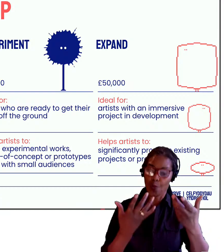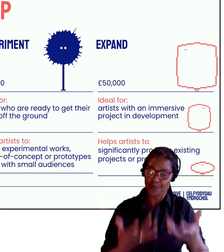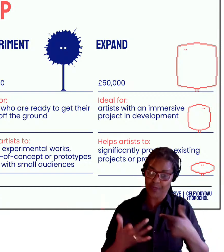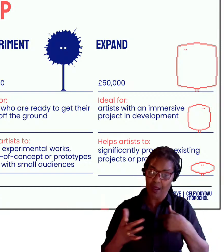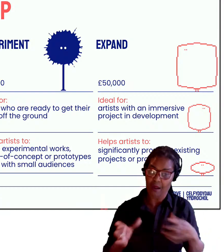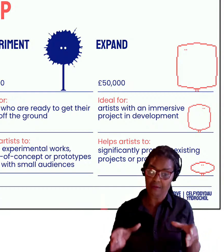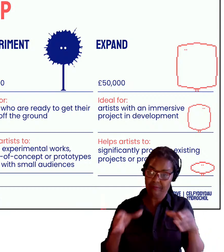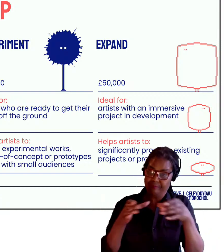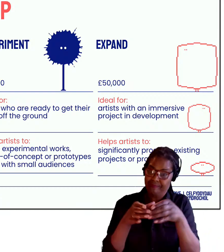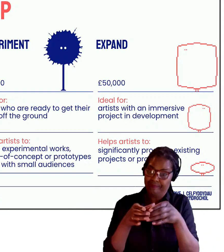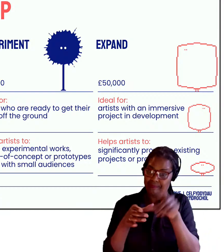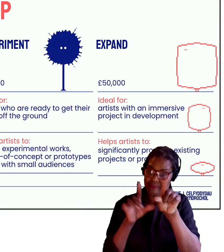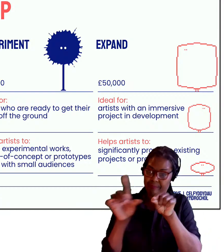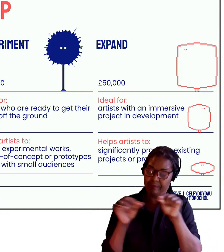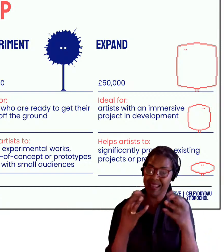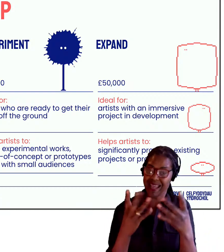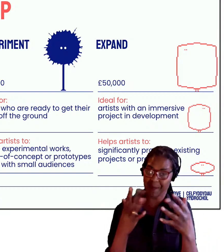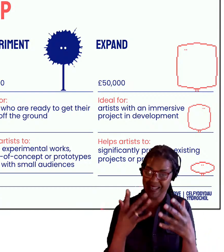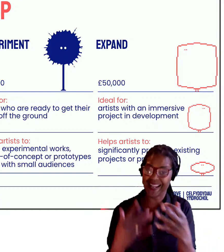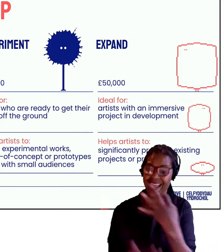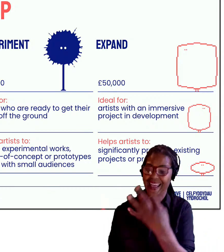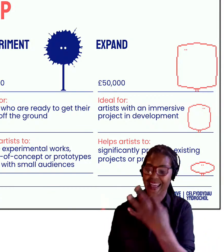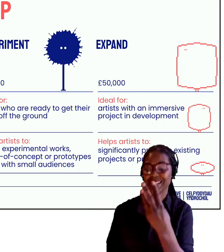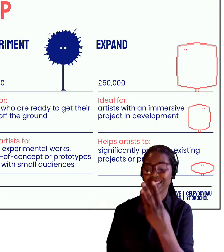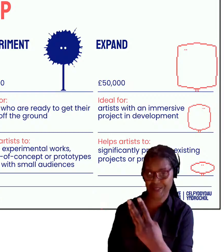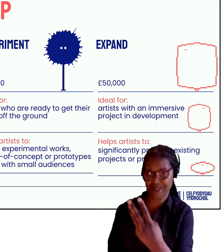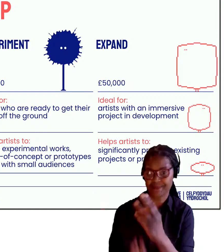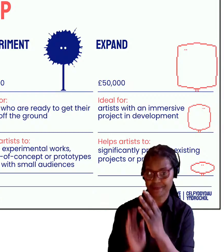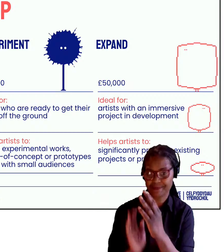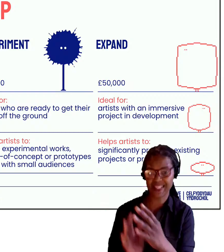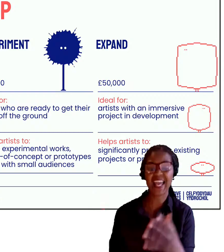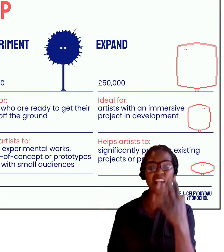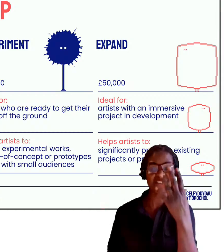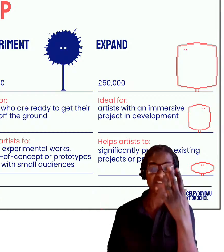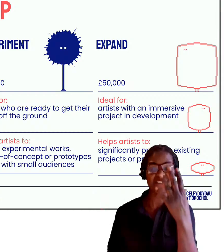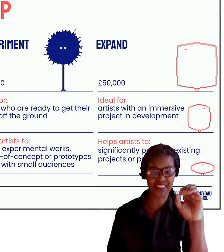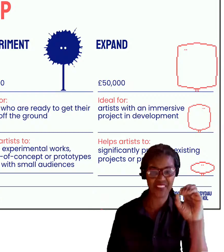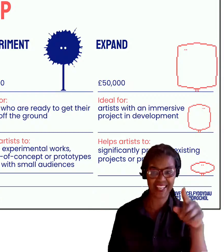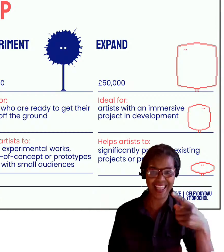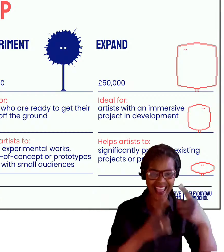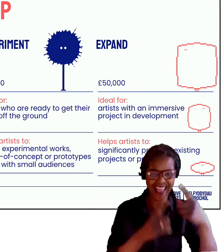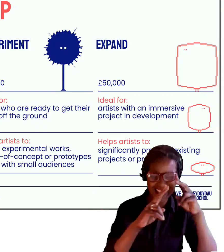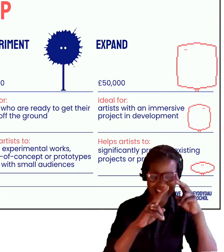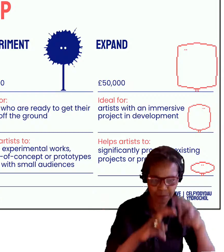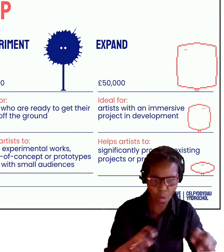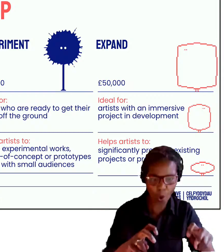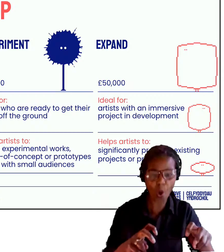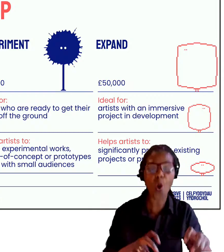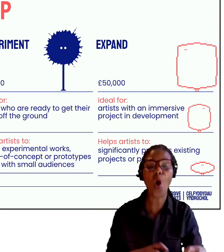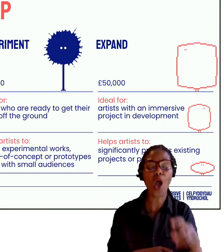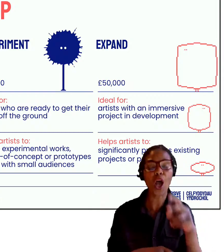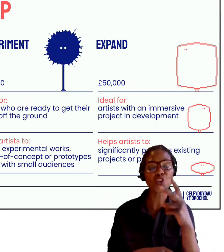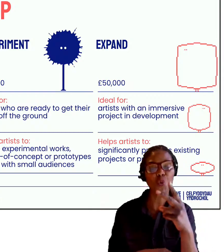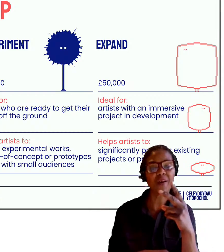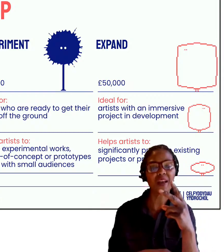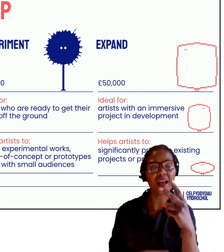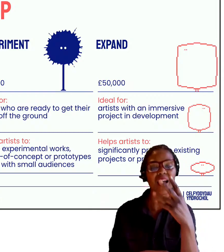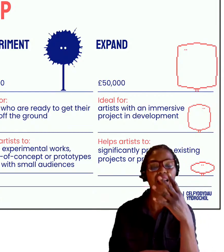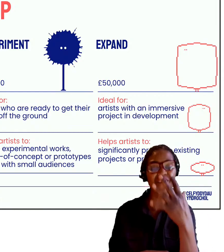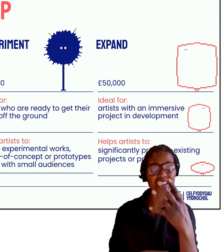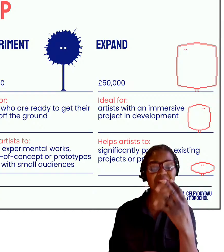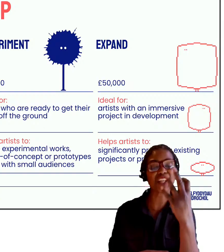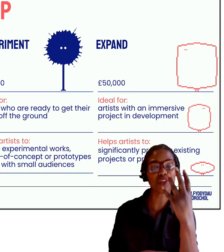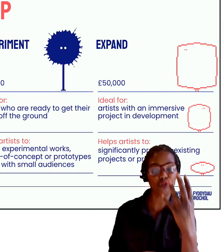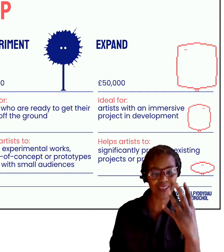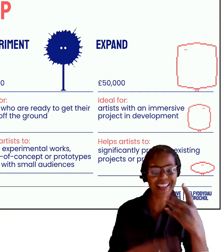artists, 50 Explore, 24 Experiment, and 9 Expand projects. So Ruth's going